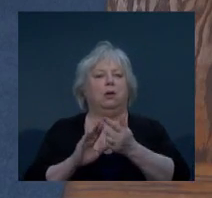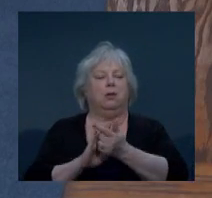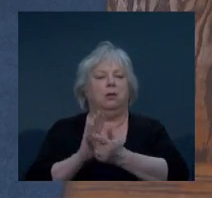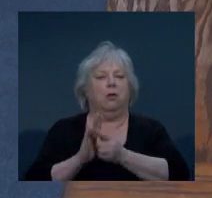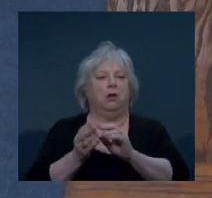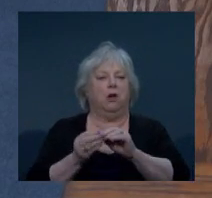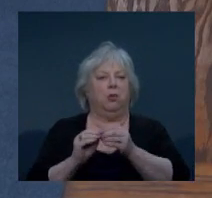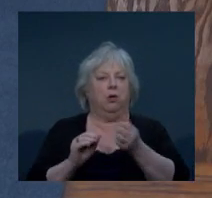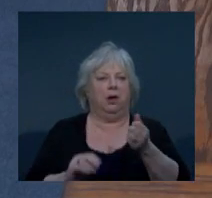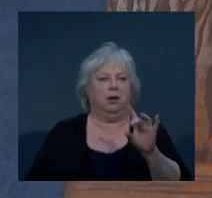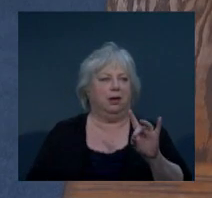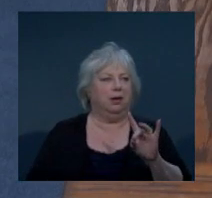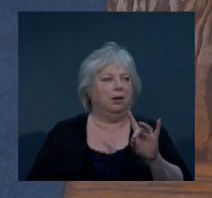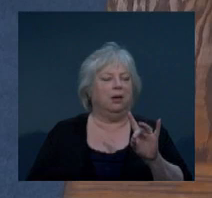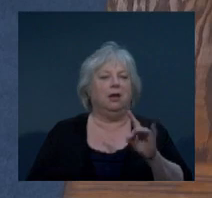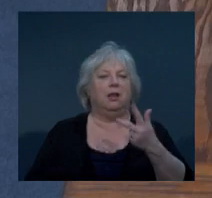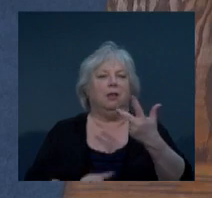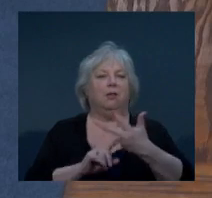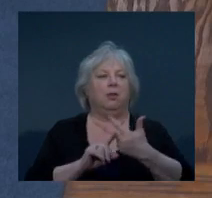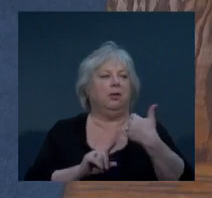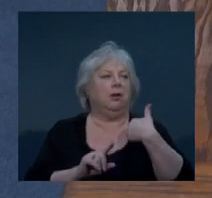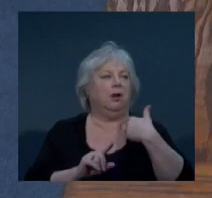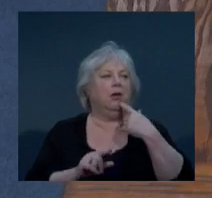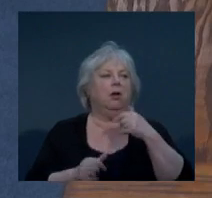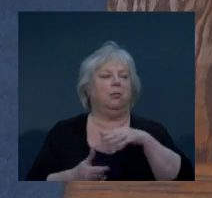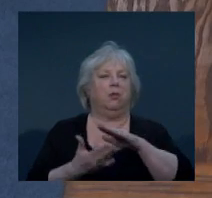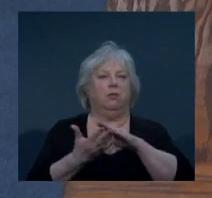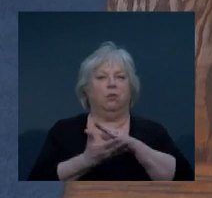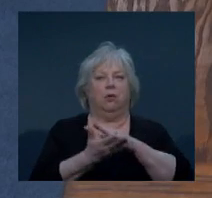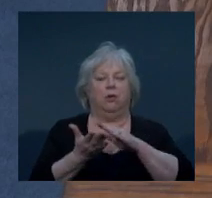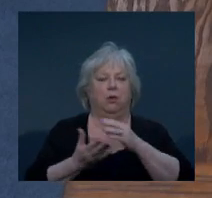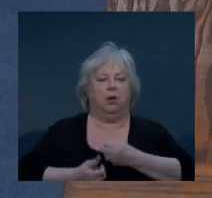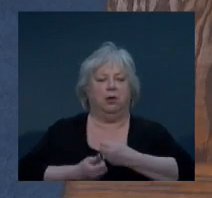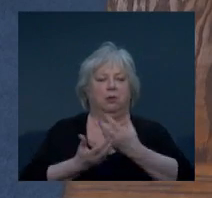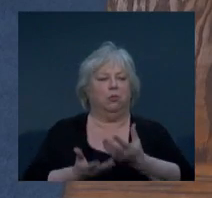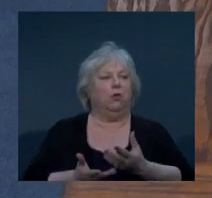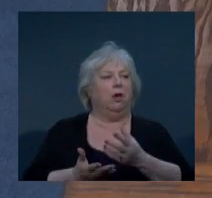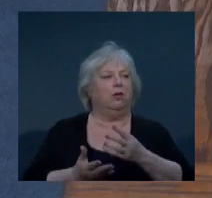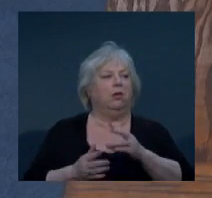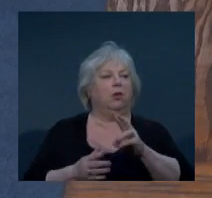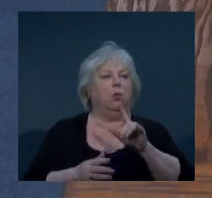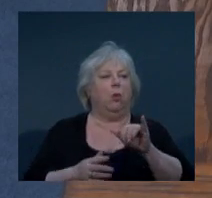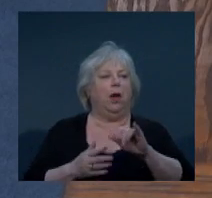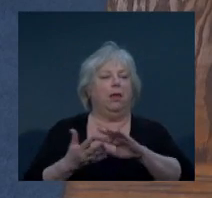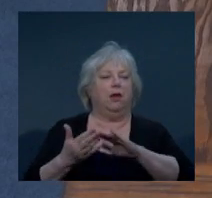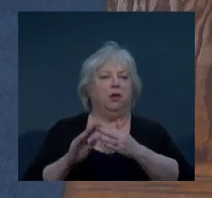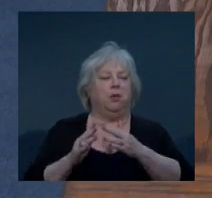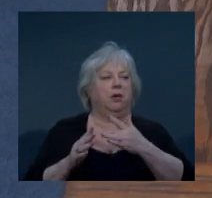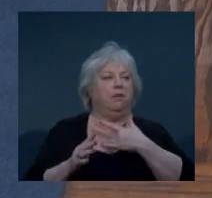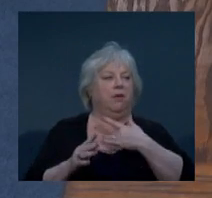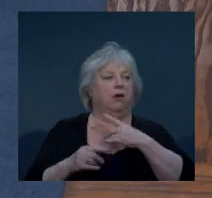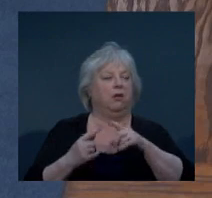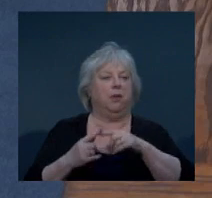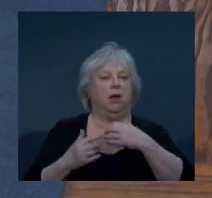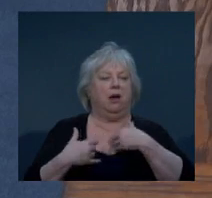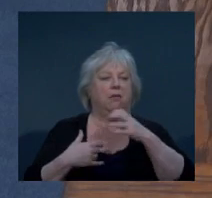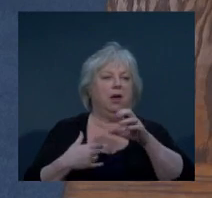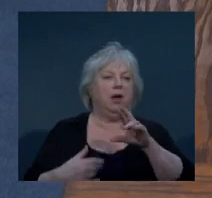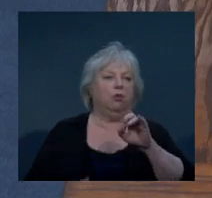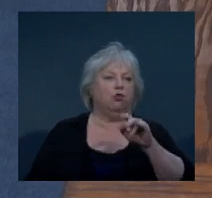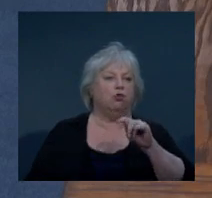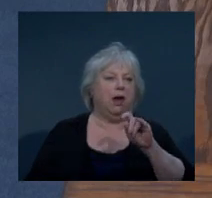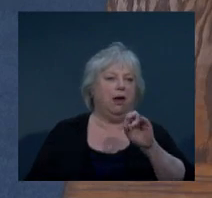18. 3 months ago, I came before you to express how the community felt about having Crafton and Tull and